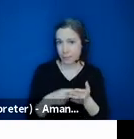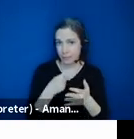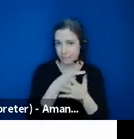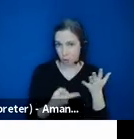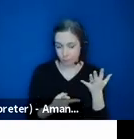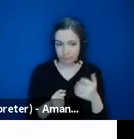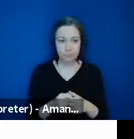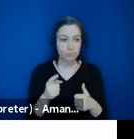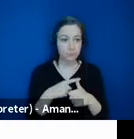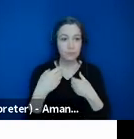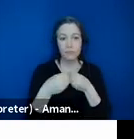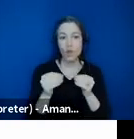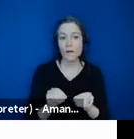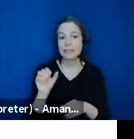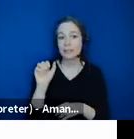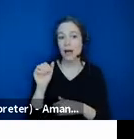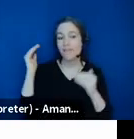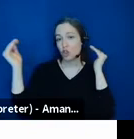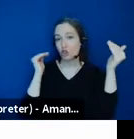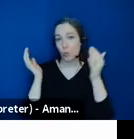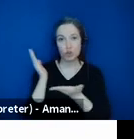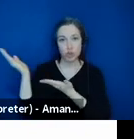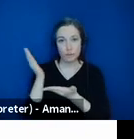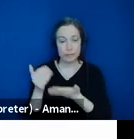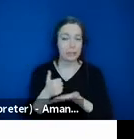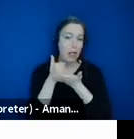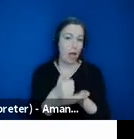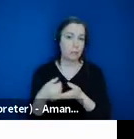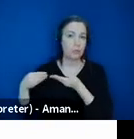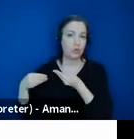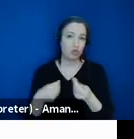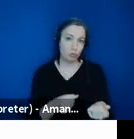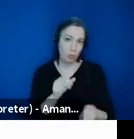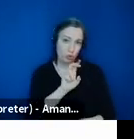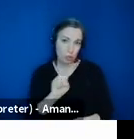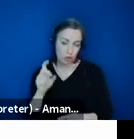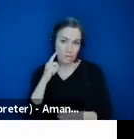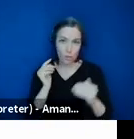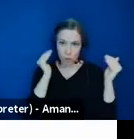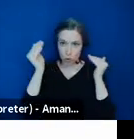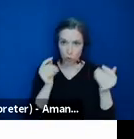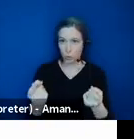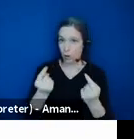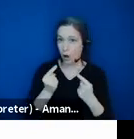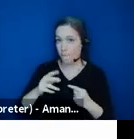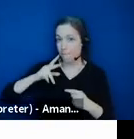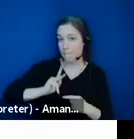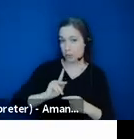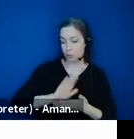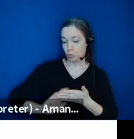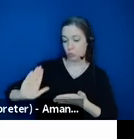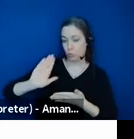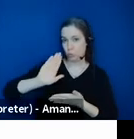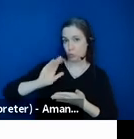our office of adult services. So this helps smooth the transition for adults returning to school to earn a degree or